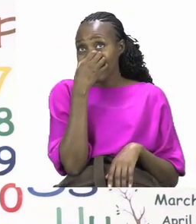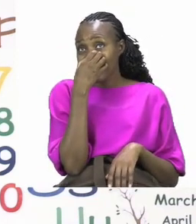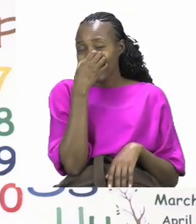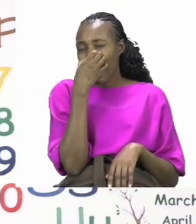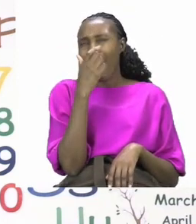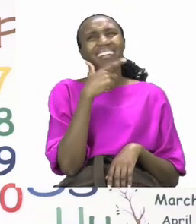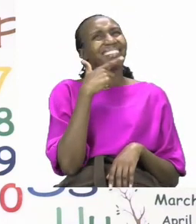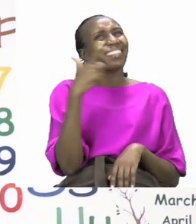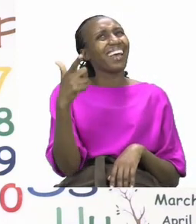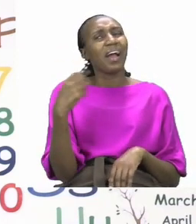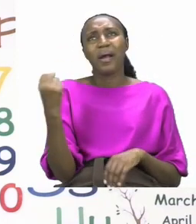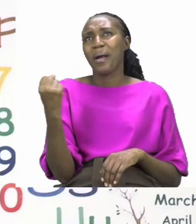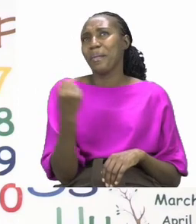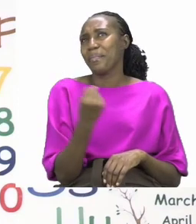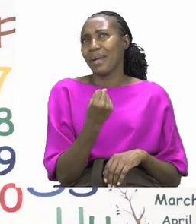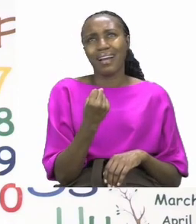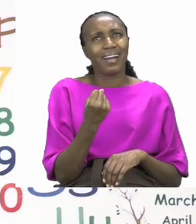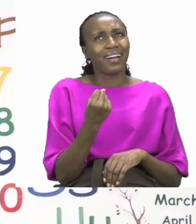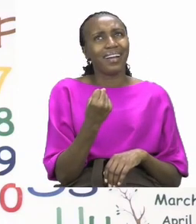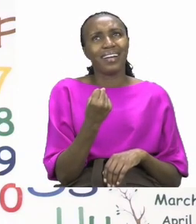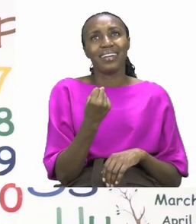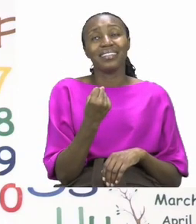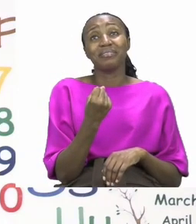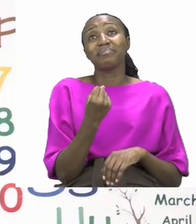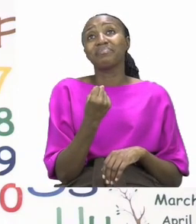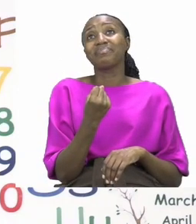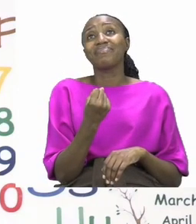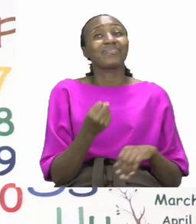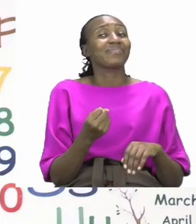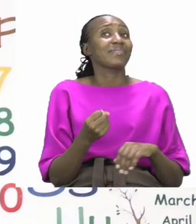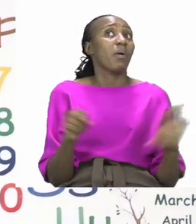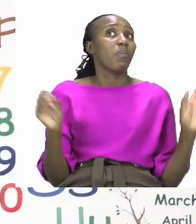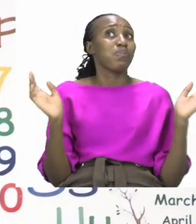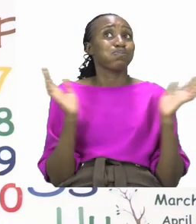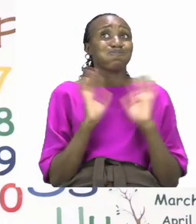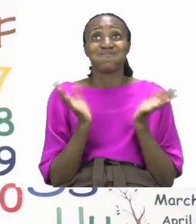say thank you so much for joining us today and